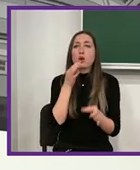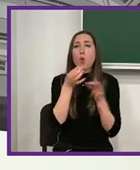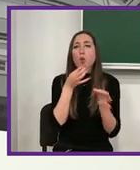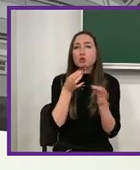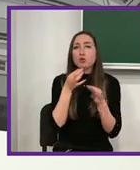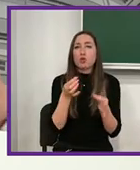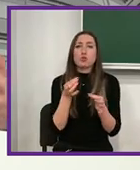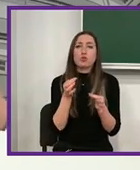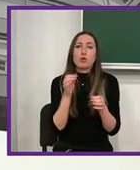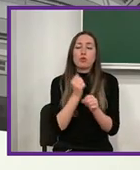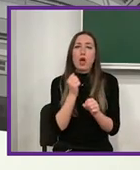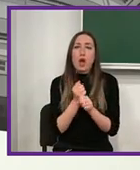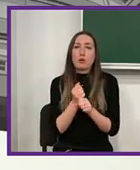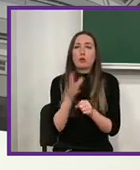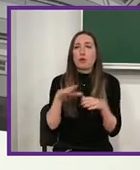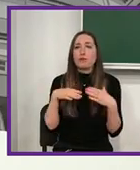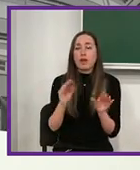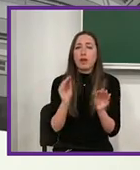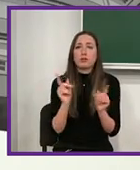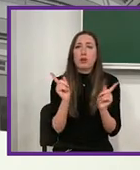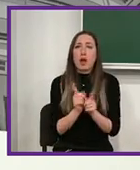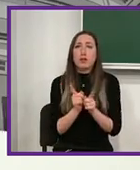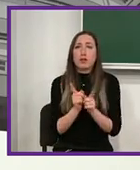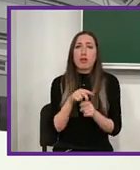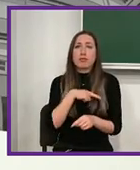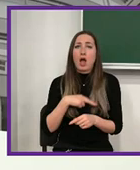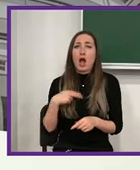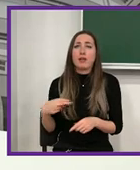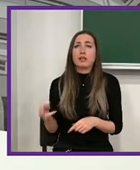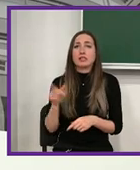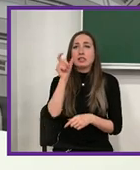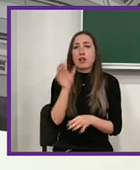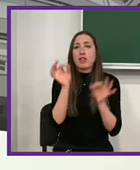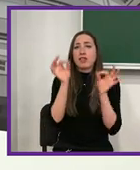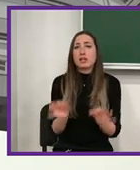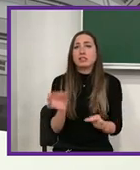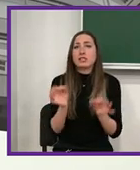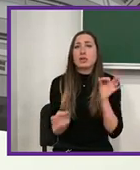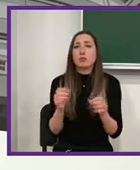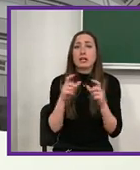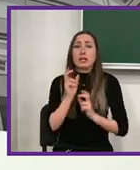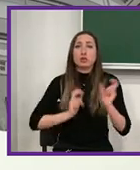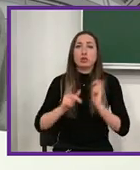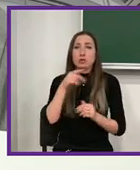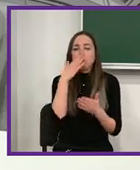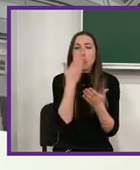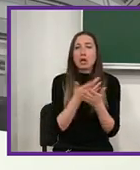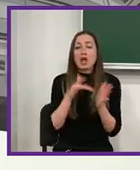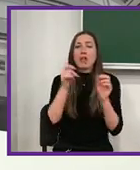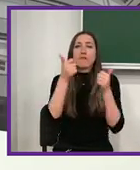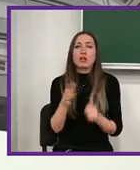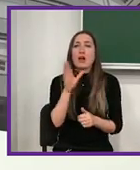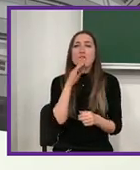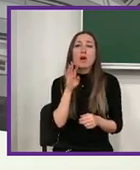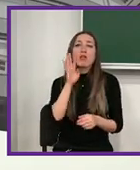for Human Rights engaged businesses and set standards, set examples, set models for how this field can be further